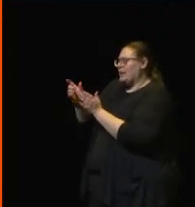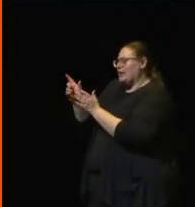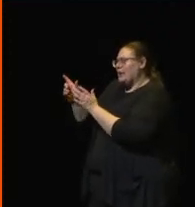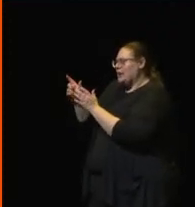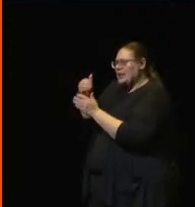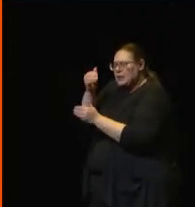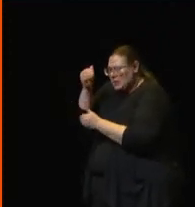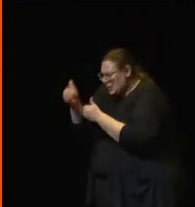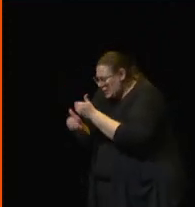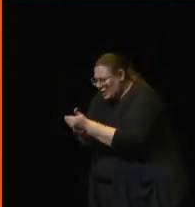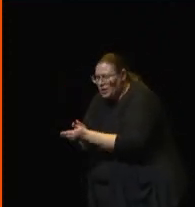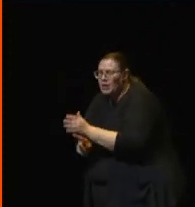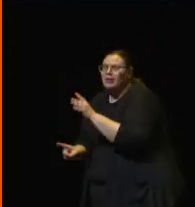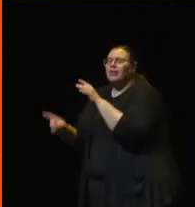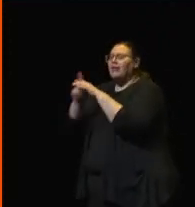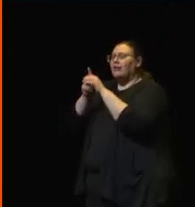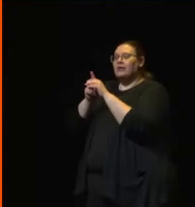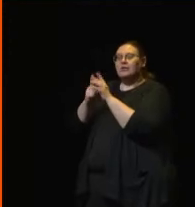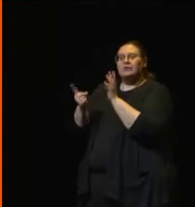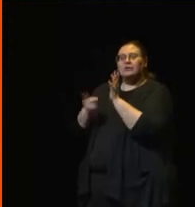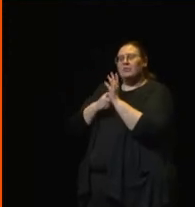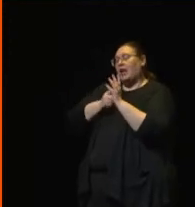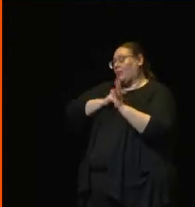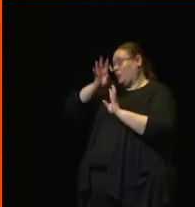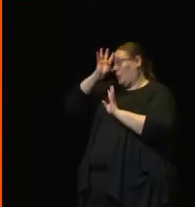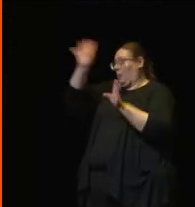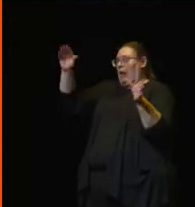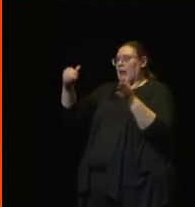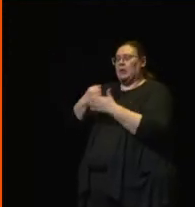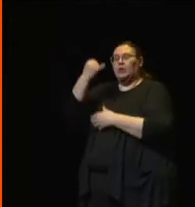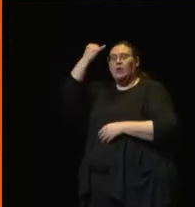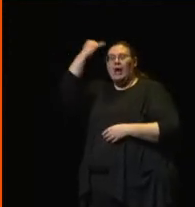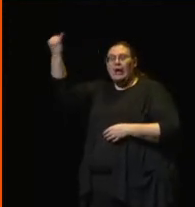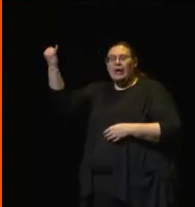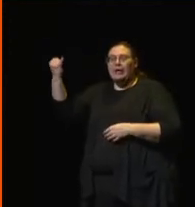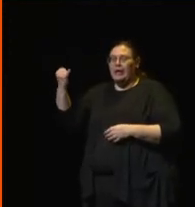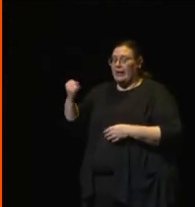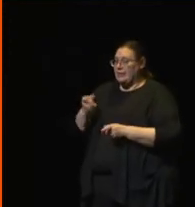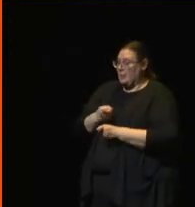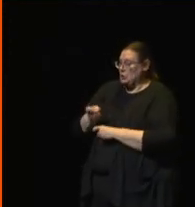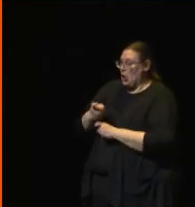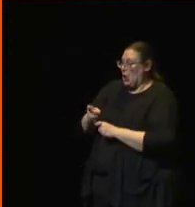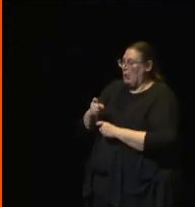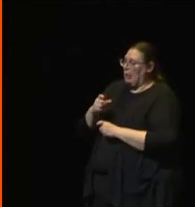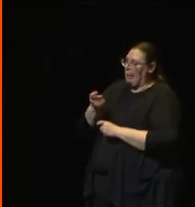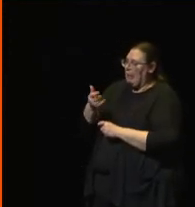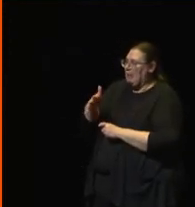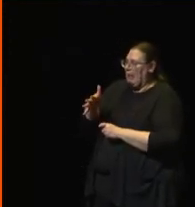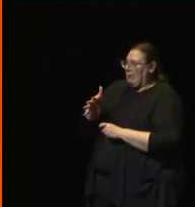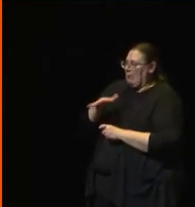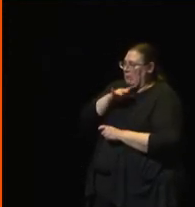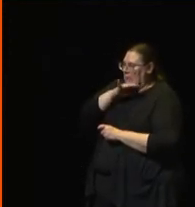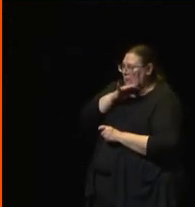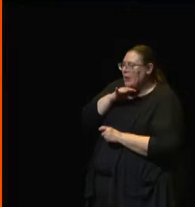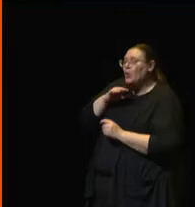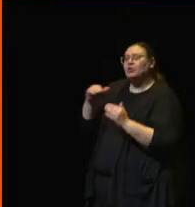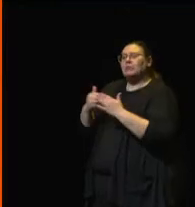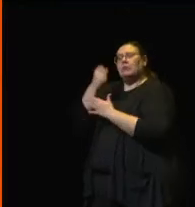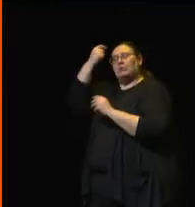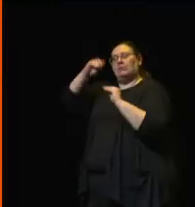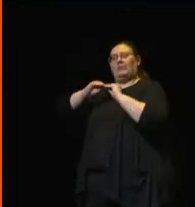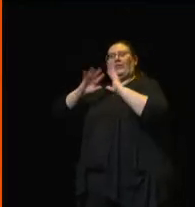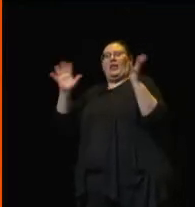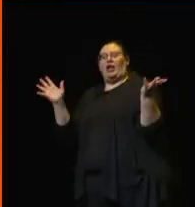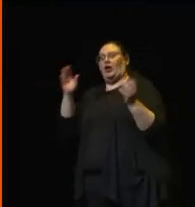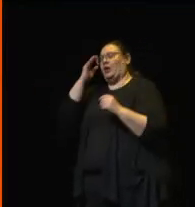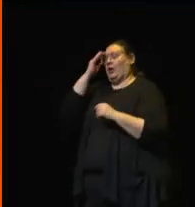brilliant, sometimes wacky new idea, some slightly off-color joke, or some newfound clarity about how we could